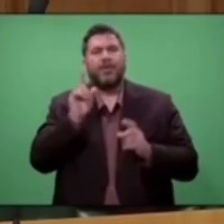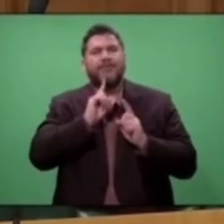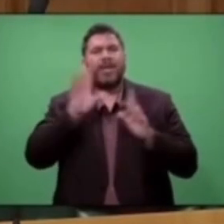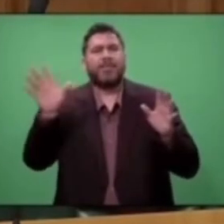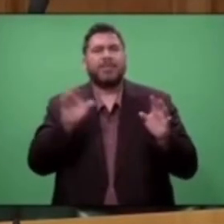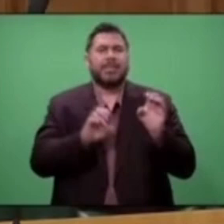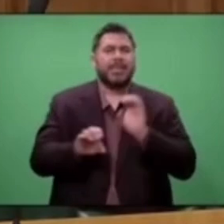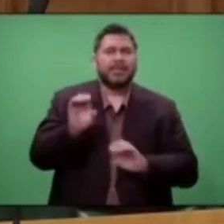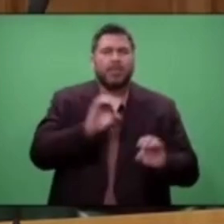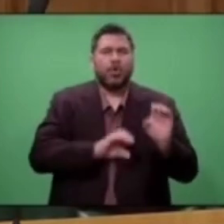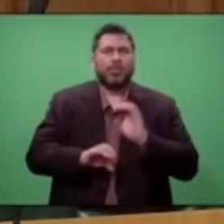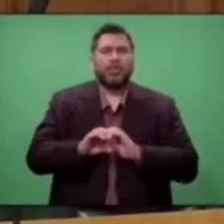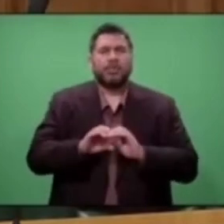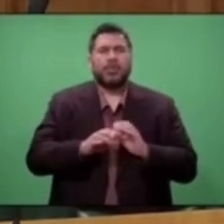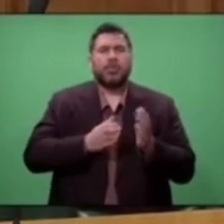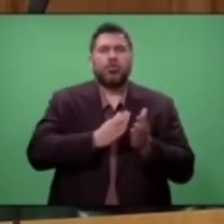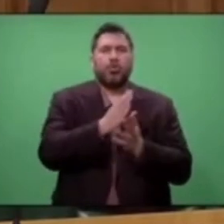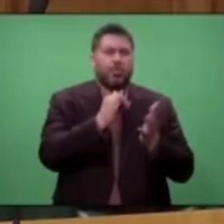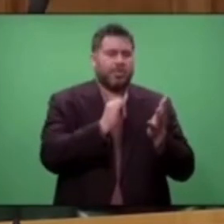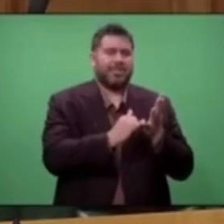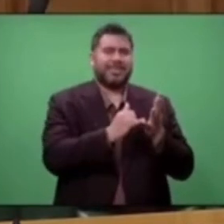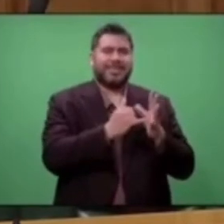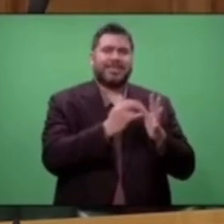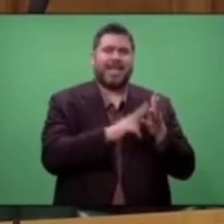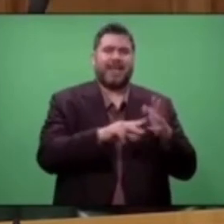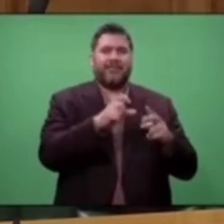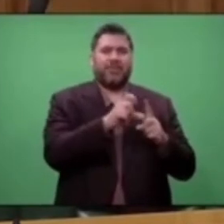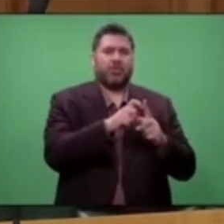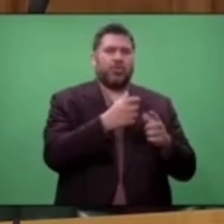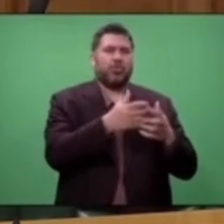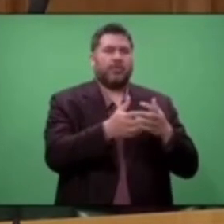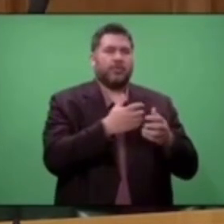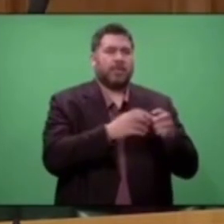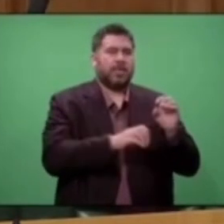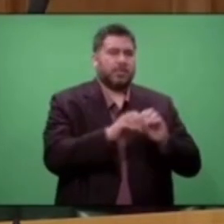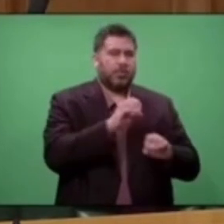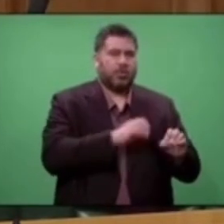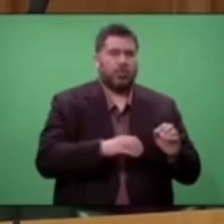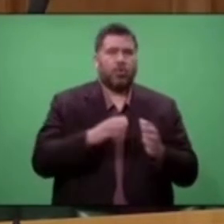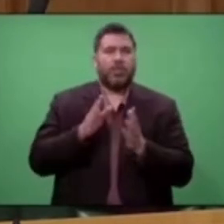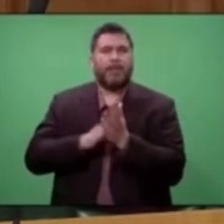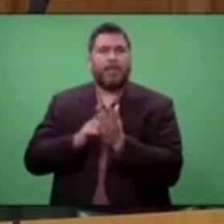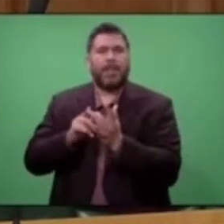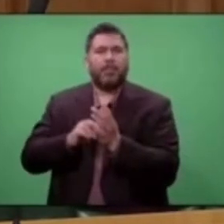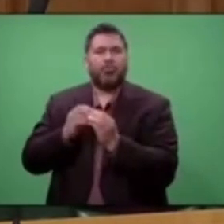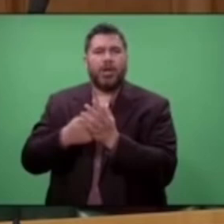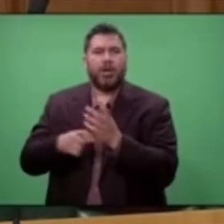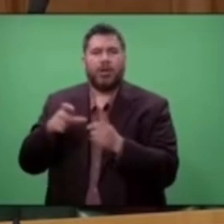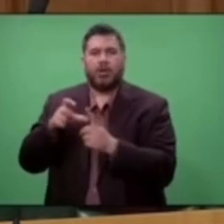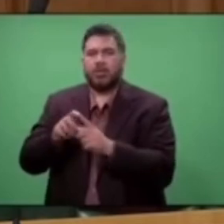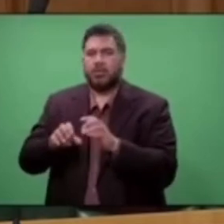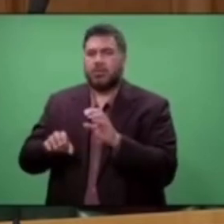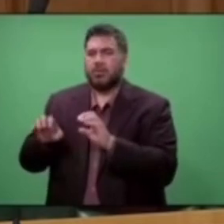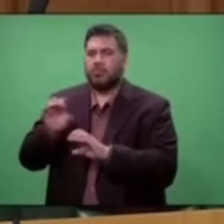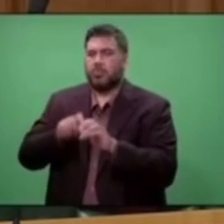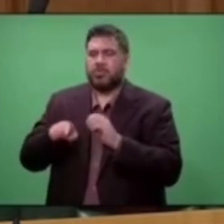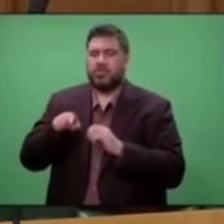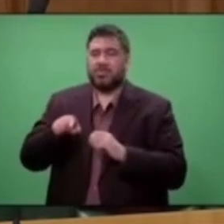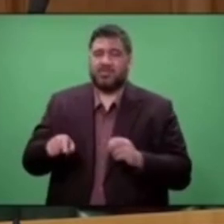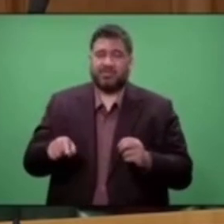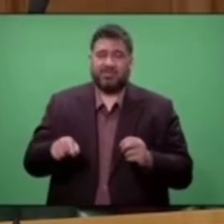the Stanford prison experiments. We can hardly claim ignorance as an excuse.